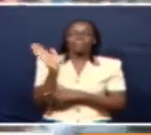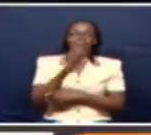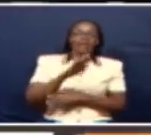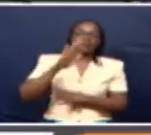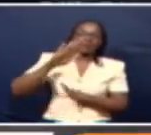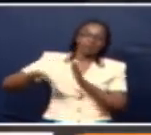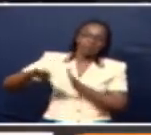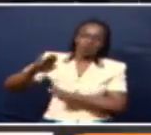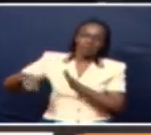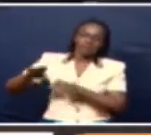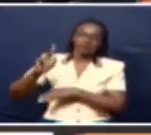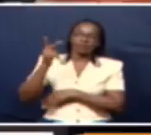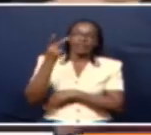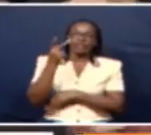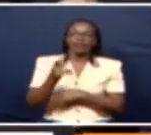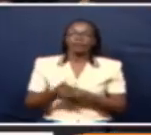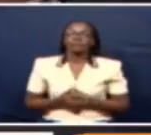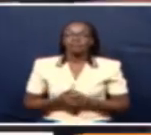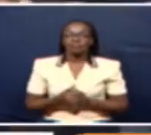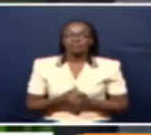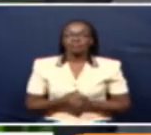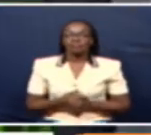Kenya.